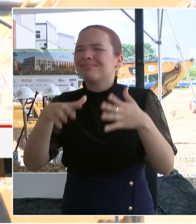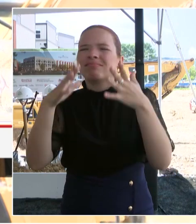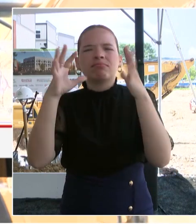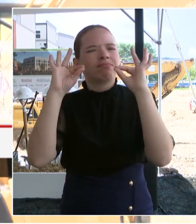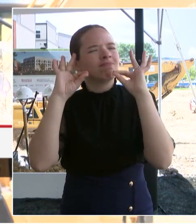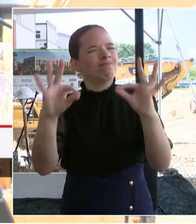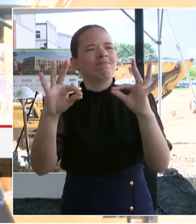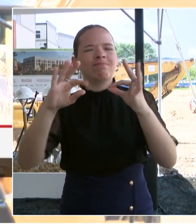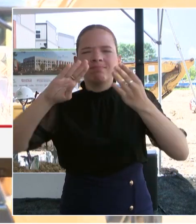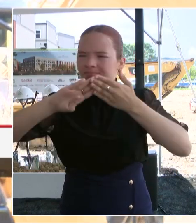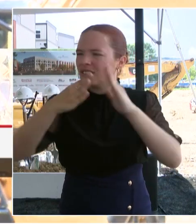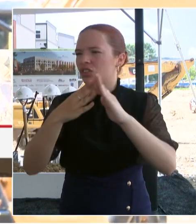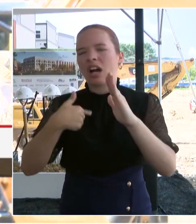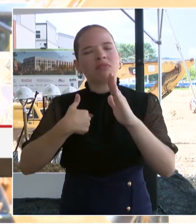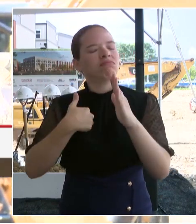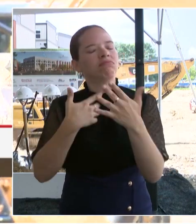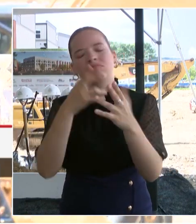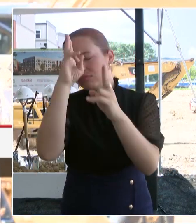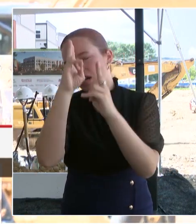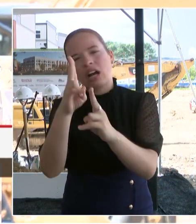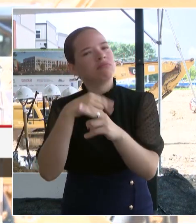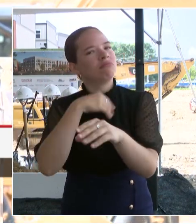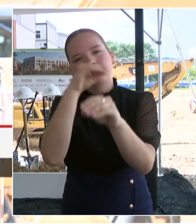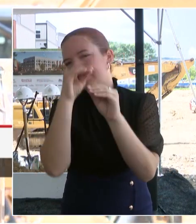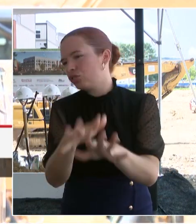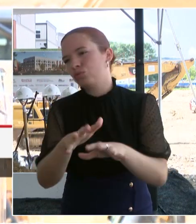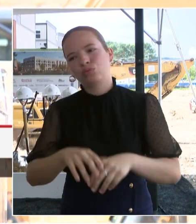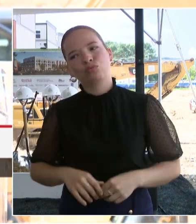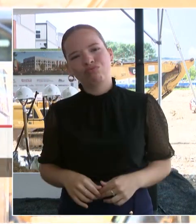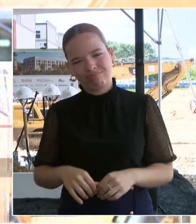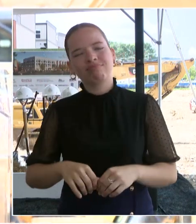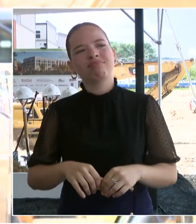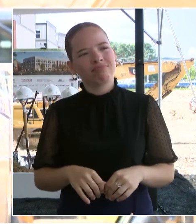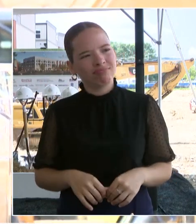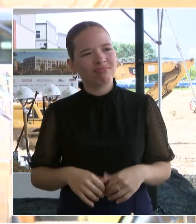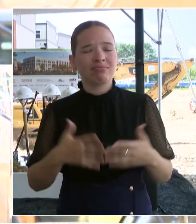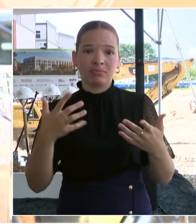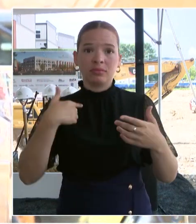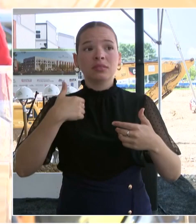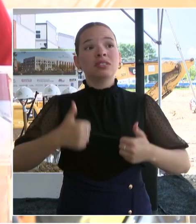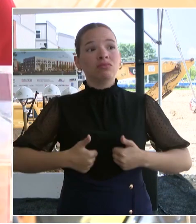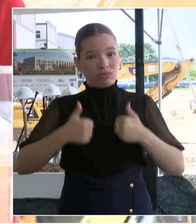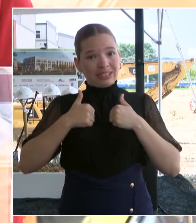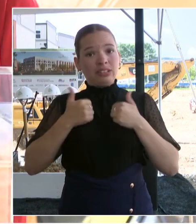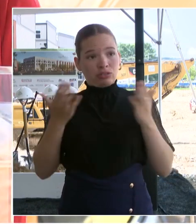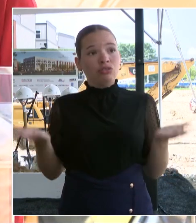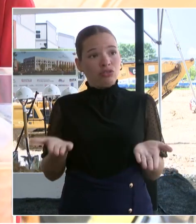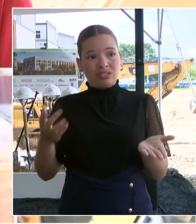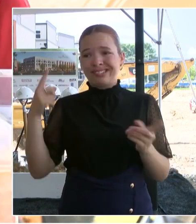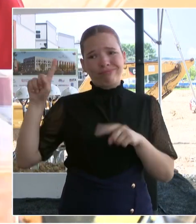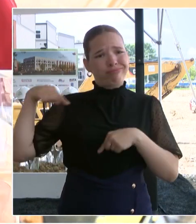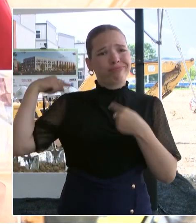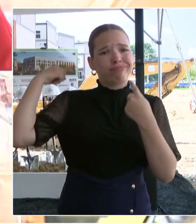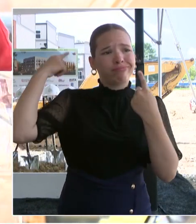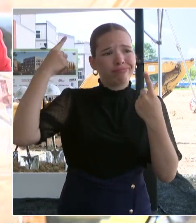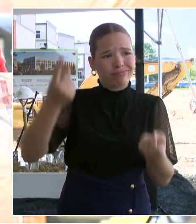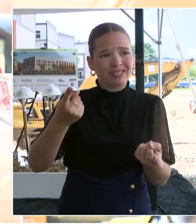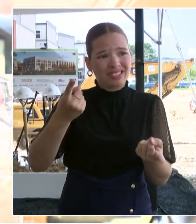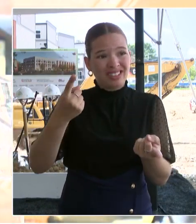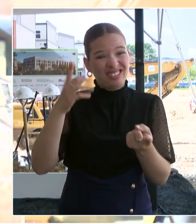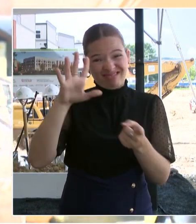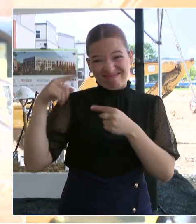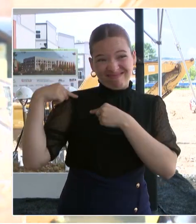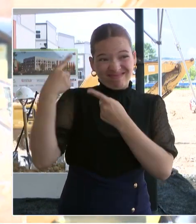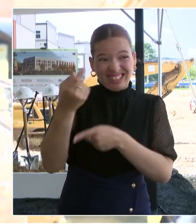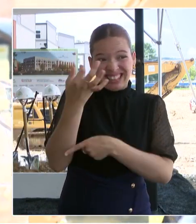So, I've lived in this community since 1959. Don't count the years because I